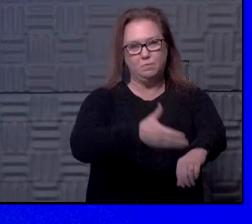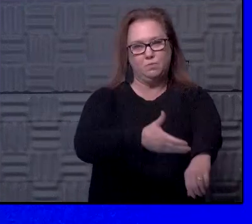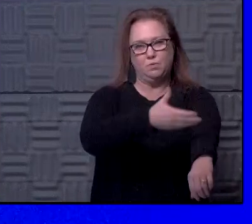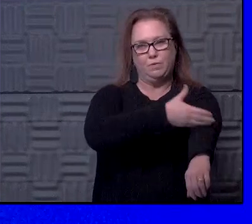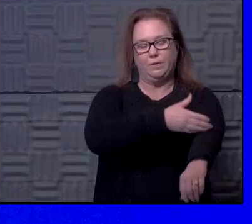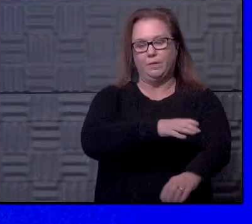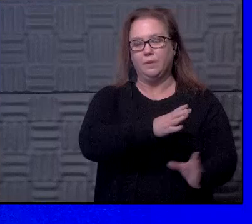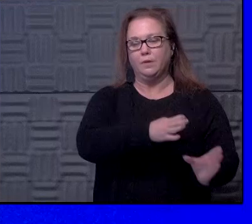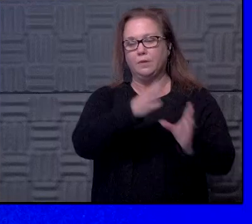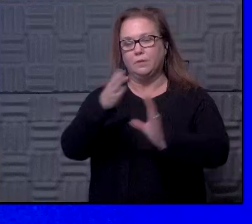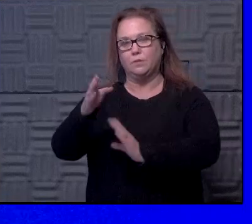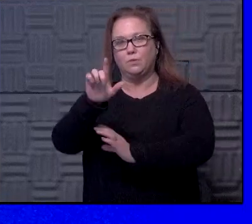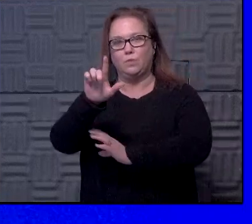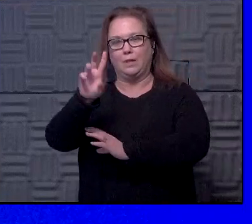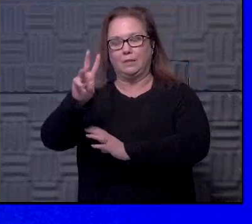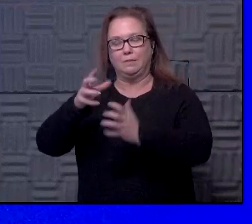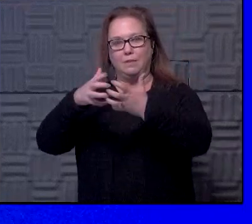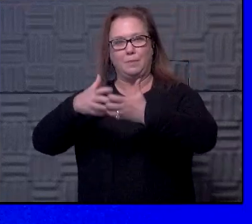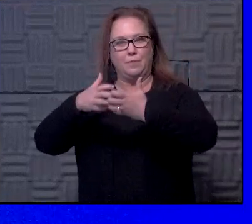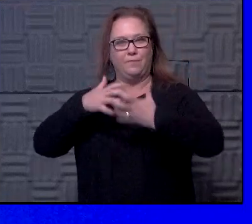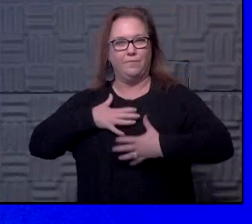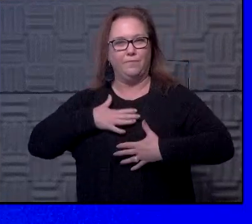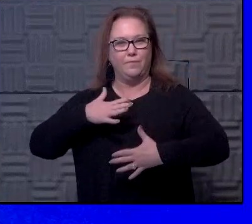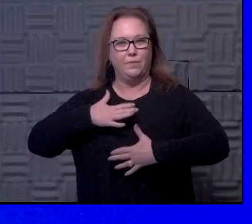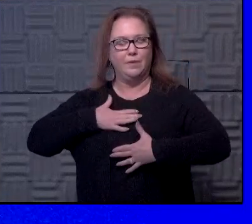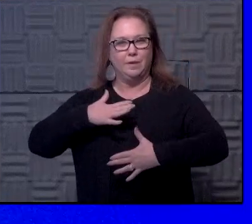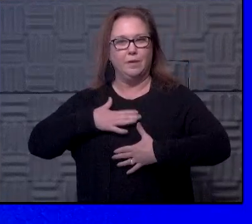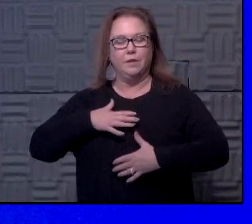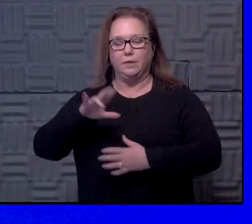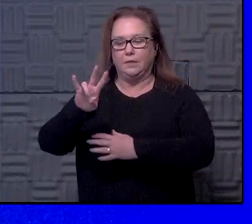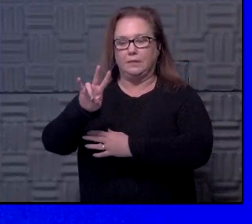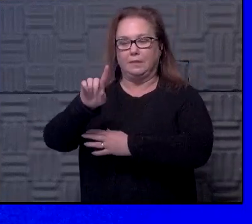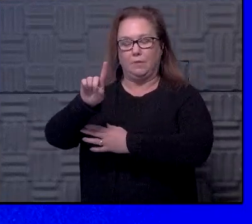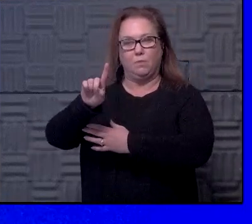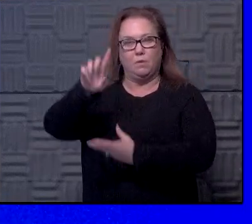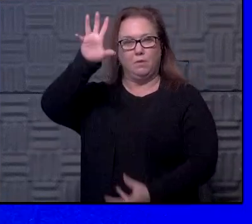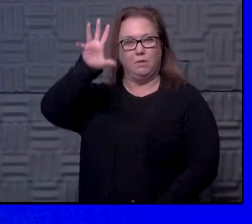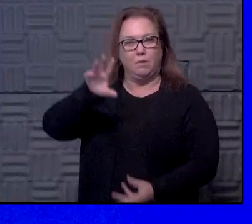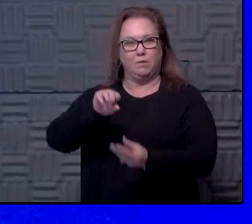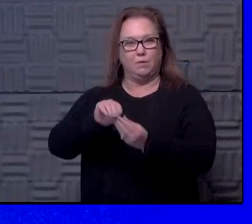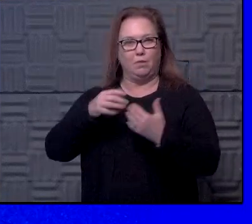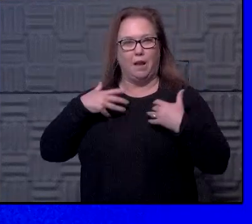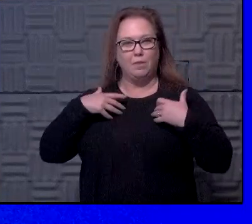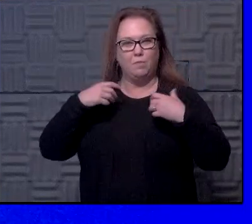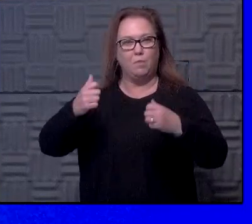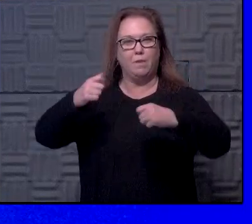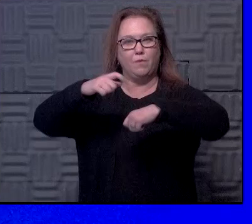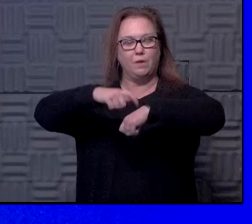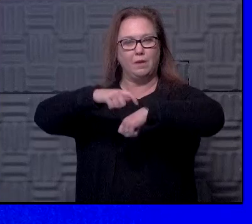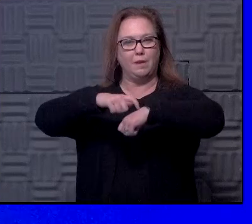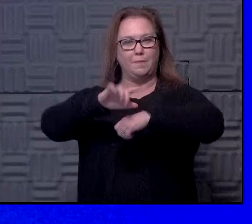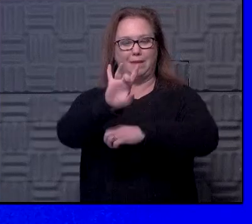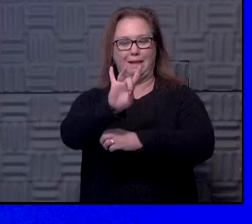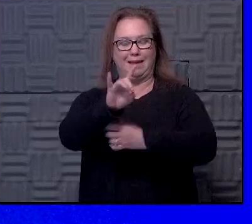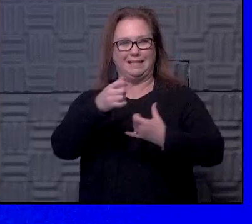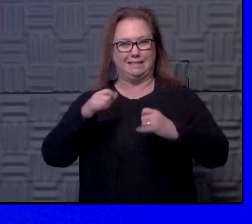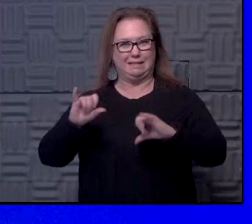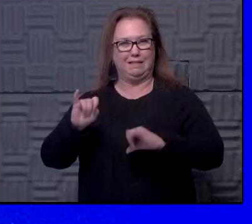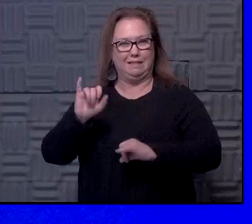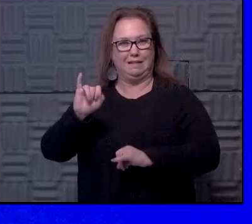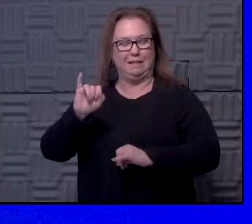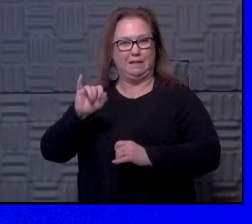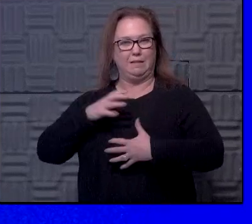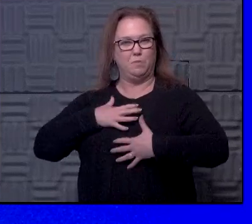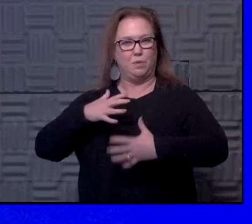That's and better. 26 on the ventilator. We do have 71 who are in that recovered phase with 8 still on the ventilator, so